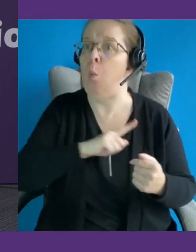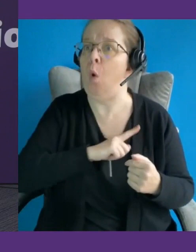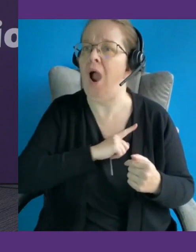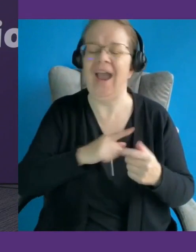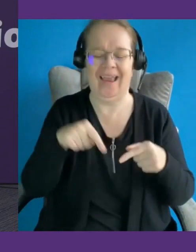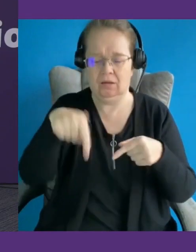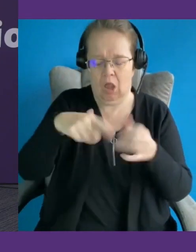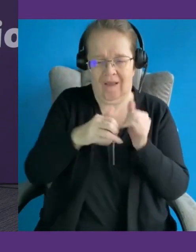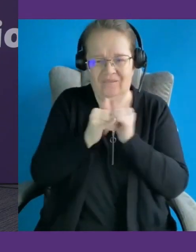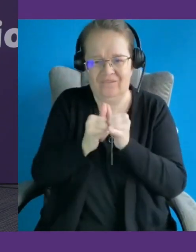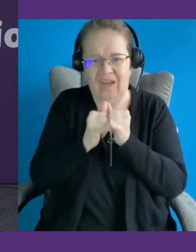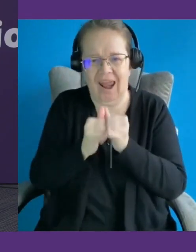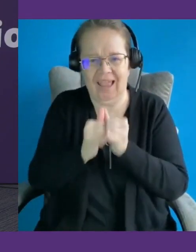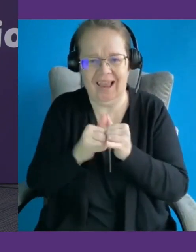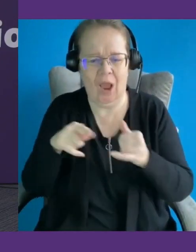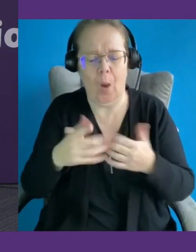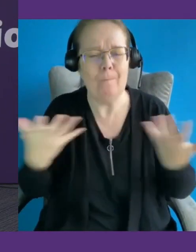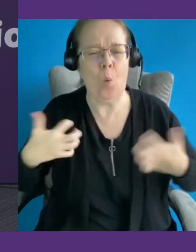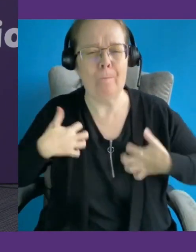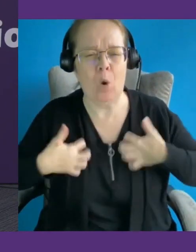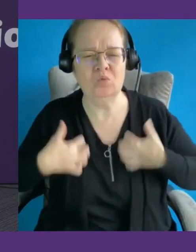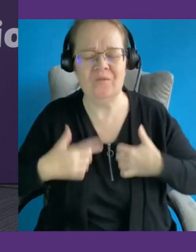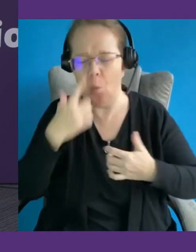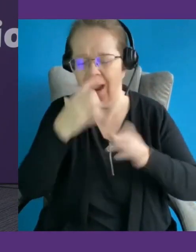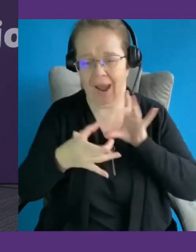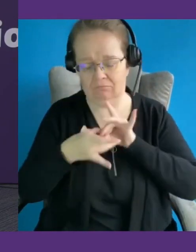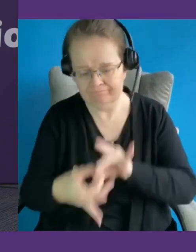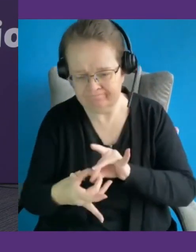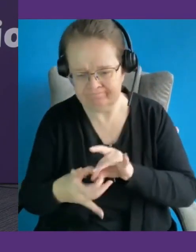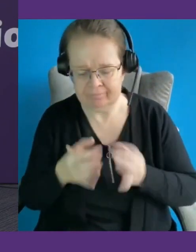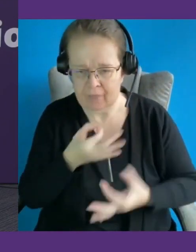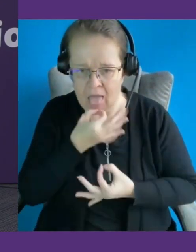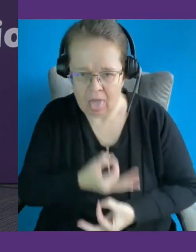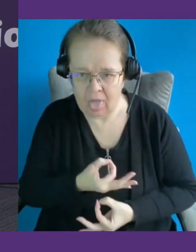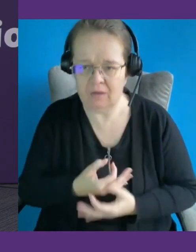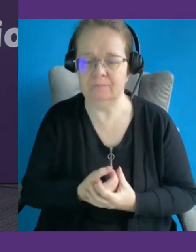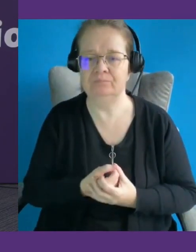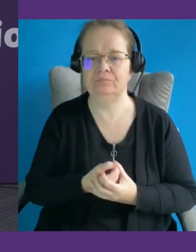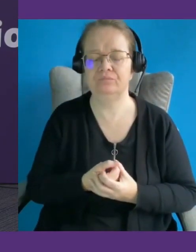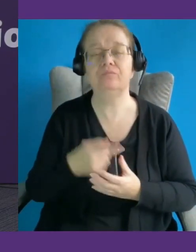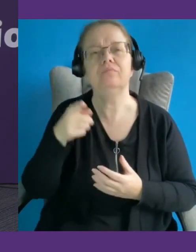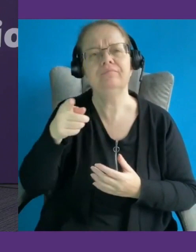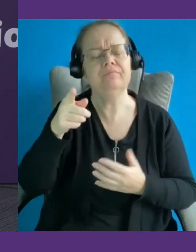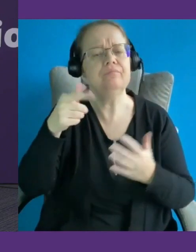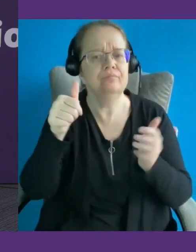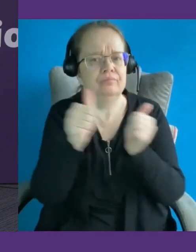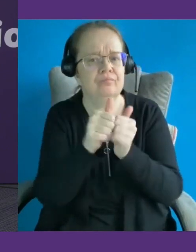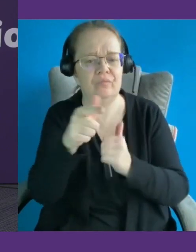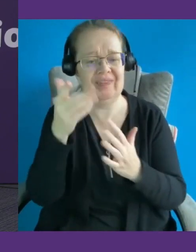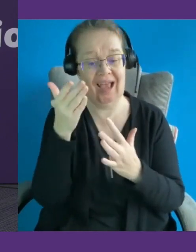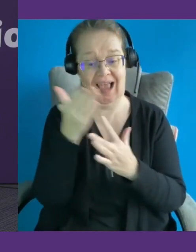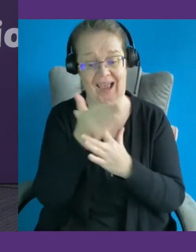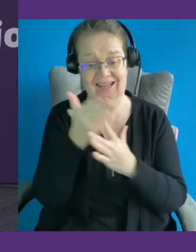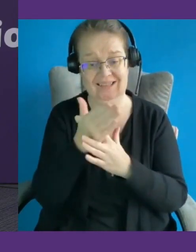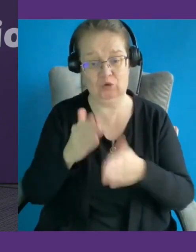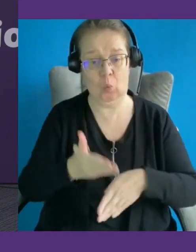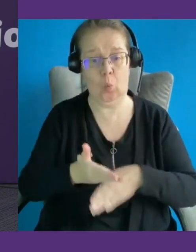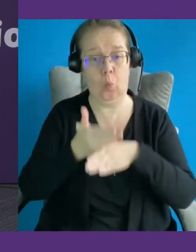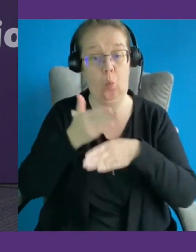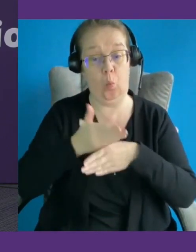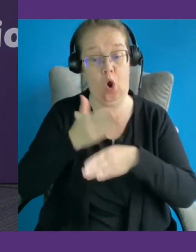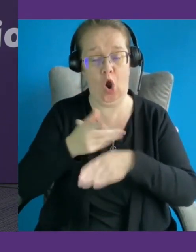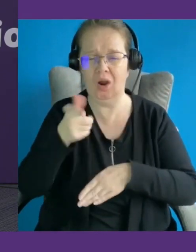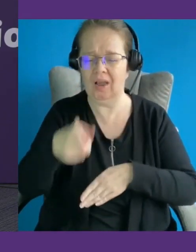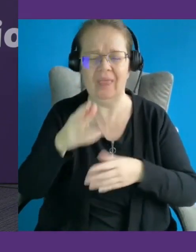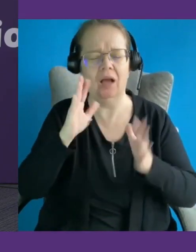then of course they're much more motivated and connected to it. Totally. I mean, I think accessibility work is some of the most creative work you can ever do. When